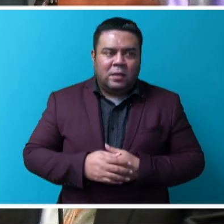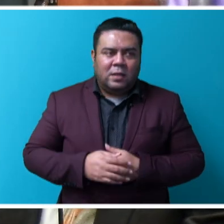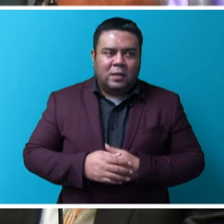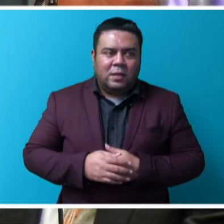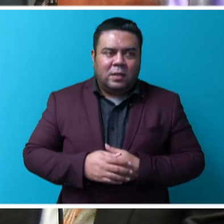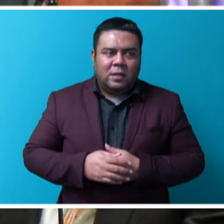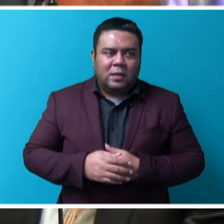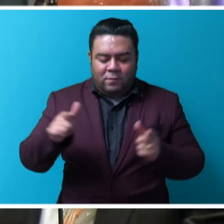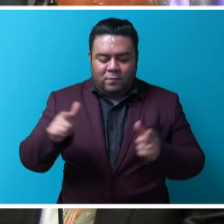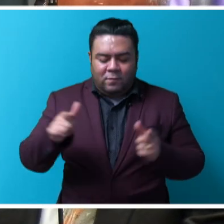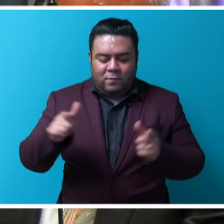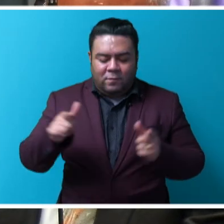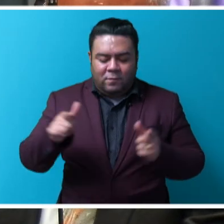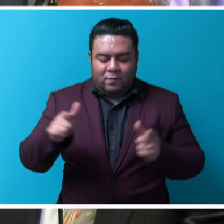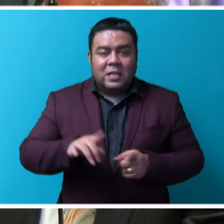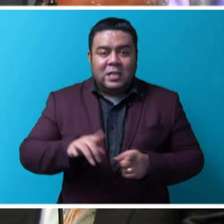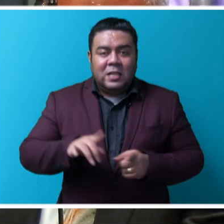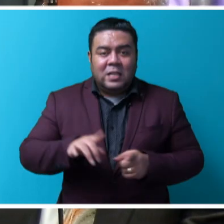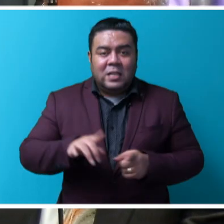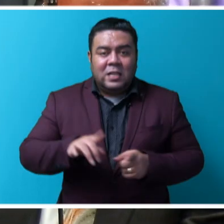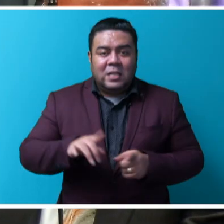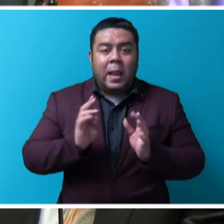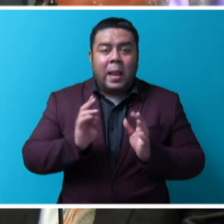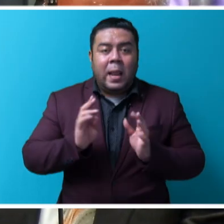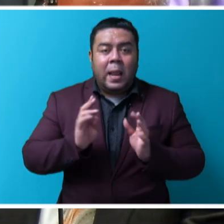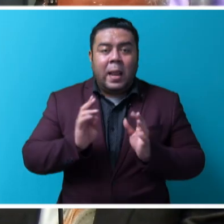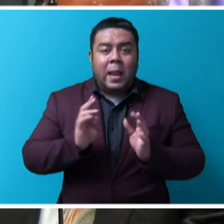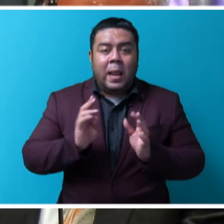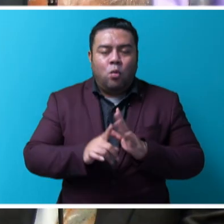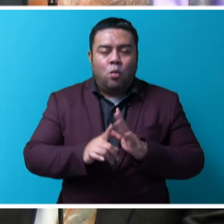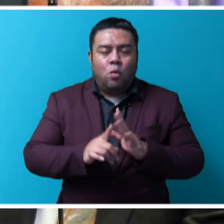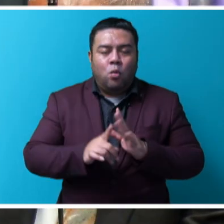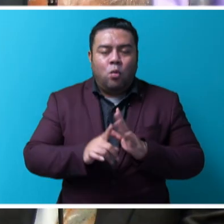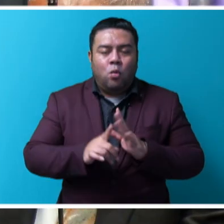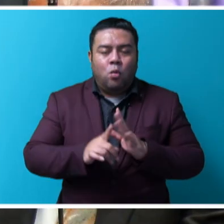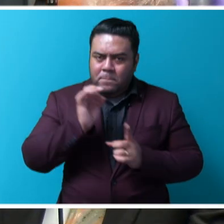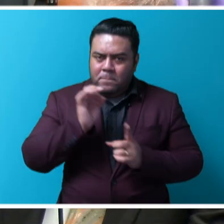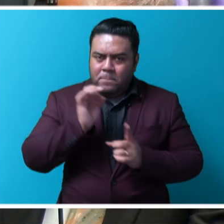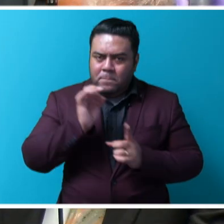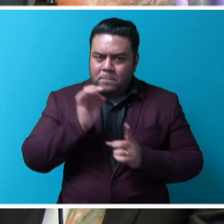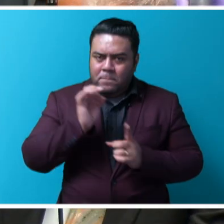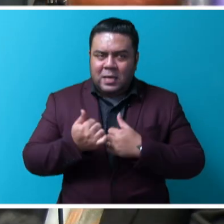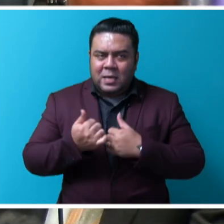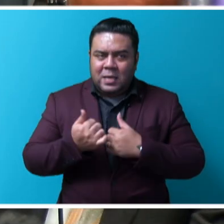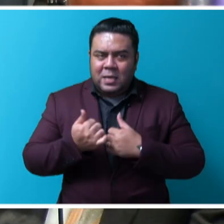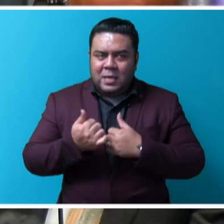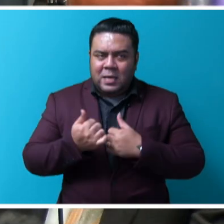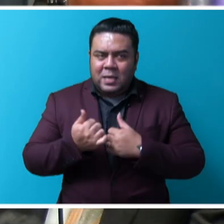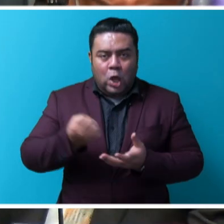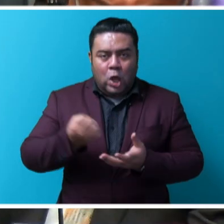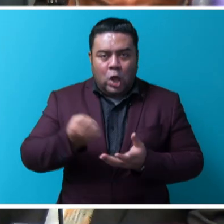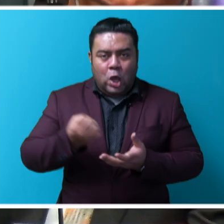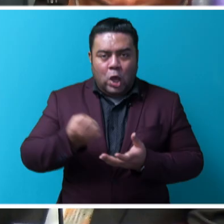became a standalone portfolio in October 2023. This allocation ensures that the Ministry is properly